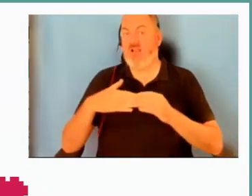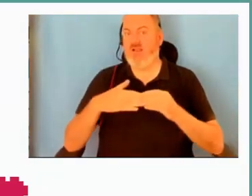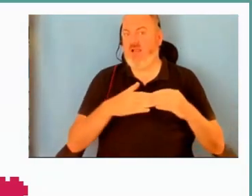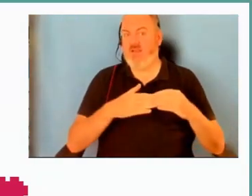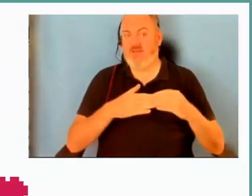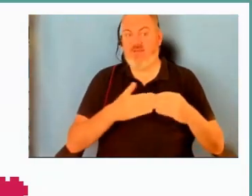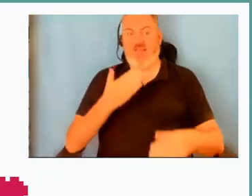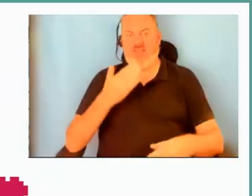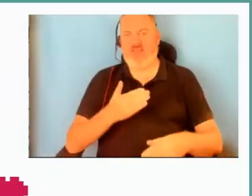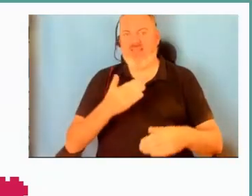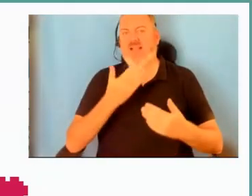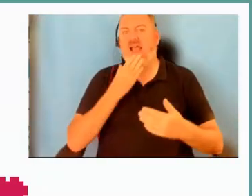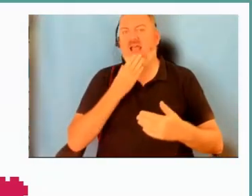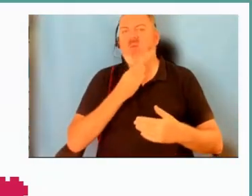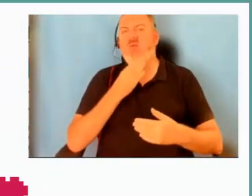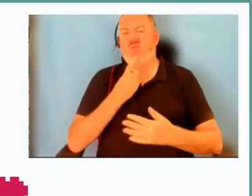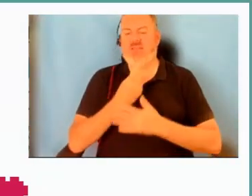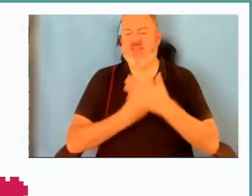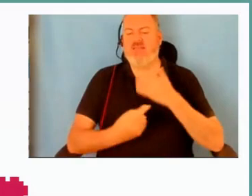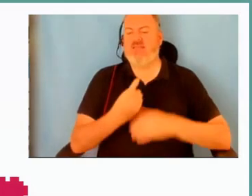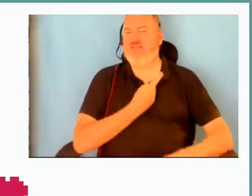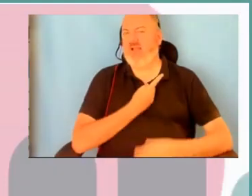tools for self-management.